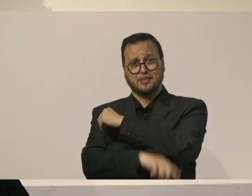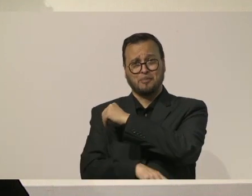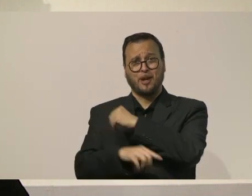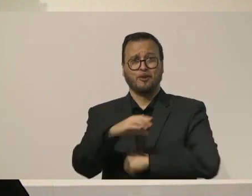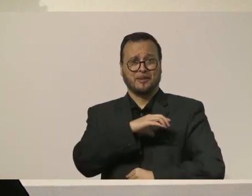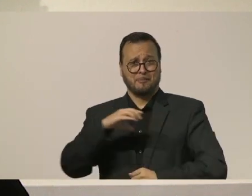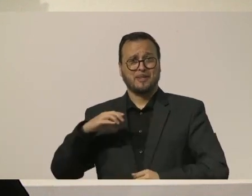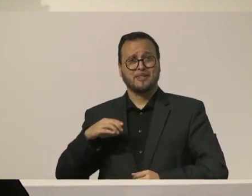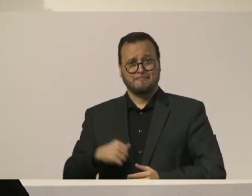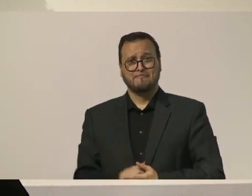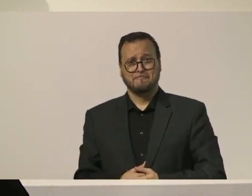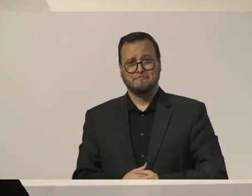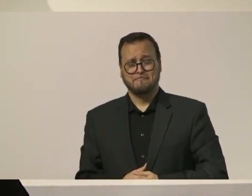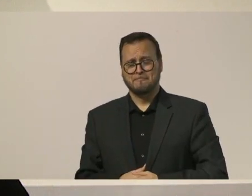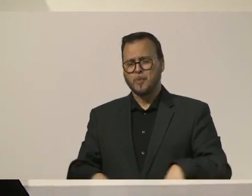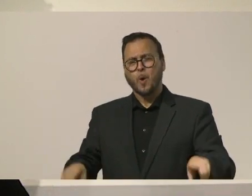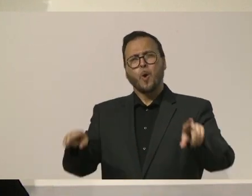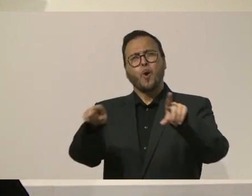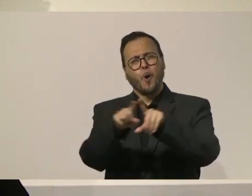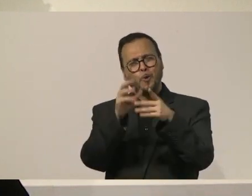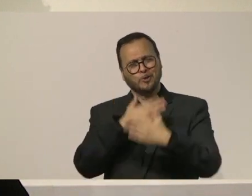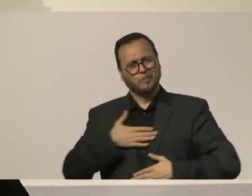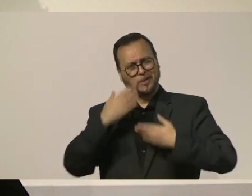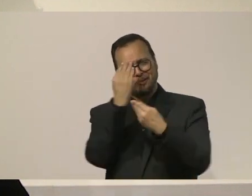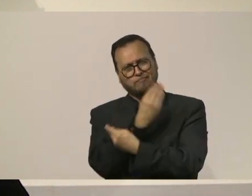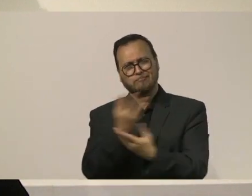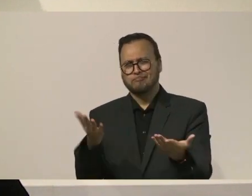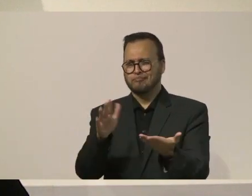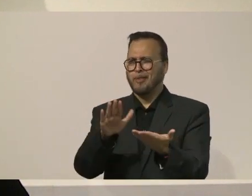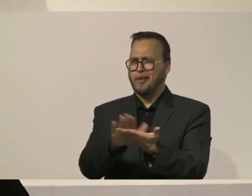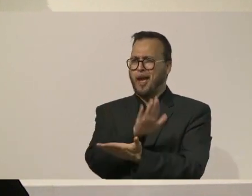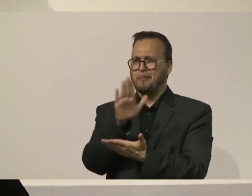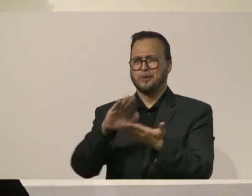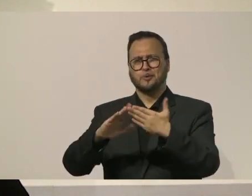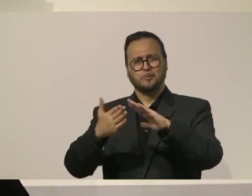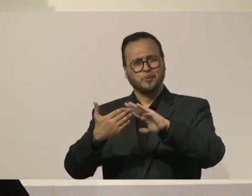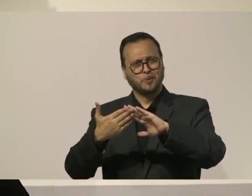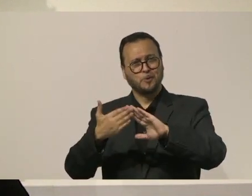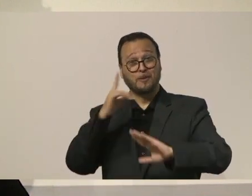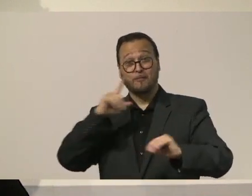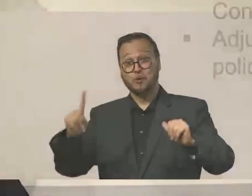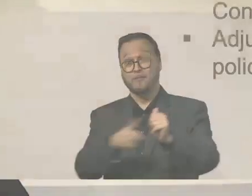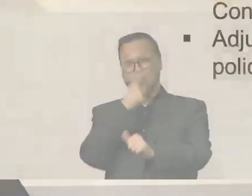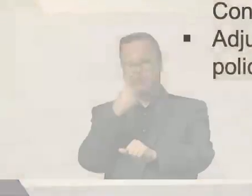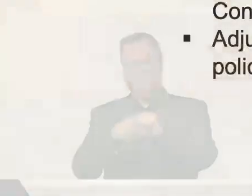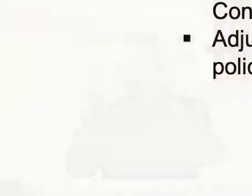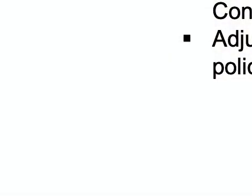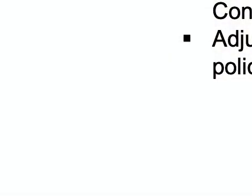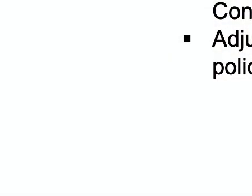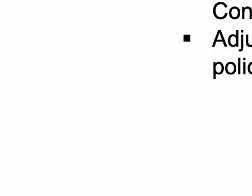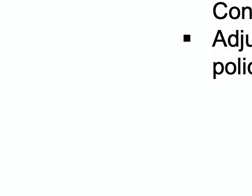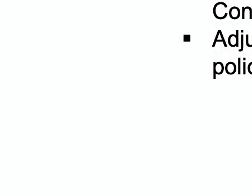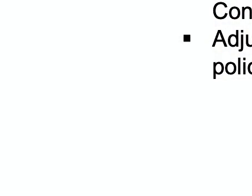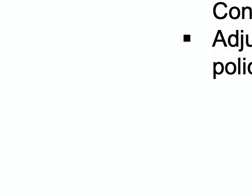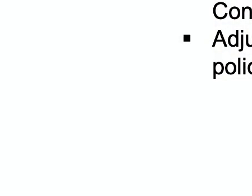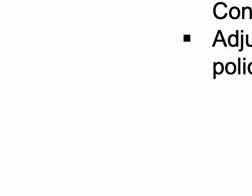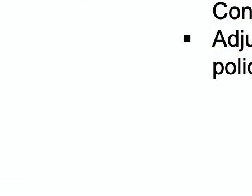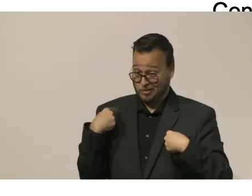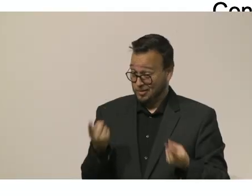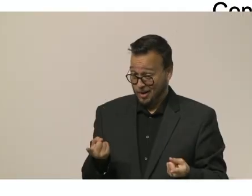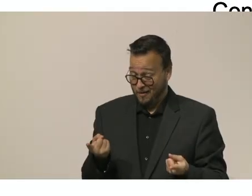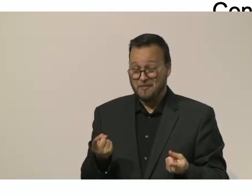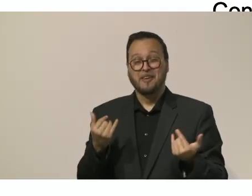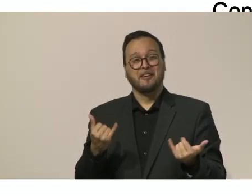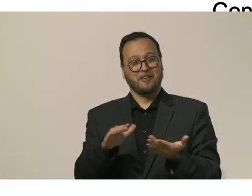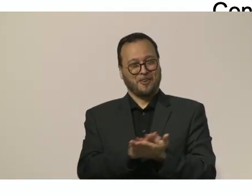committee. I'm also pleased to inform the campus community that for the first time in several years, the college's